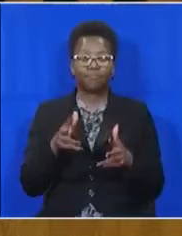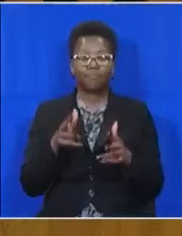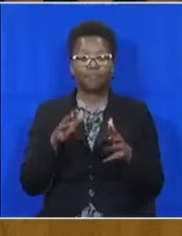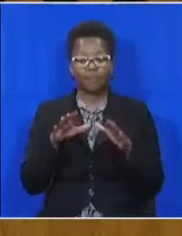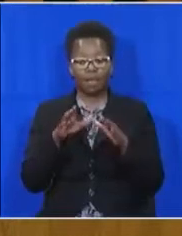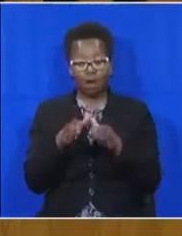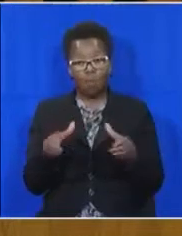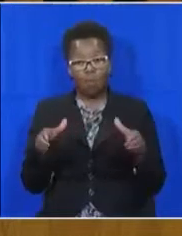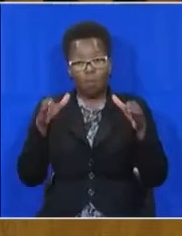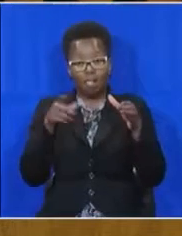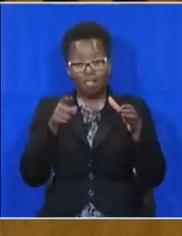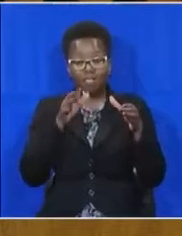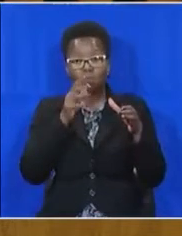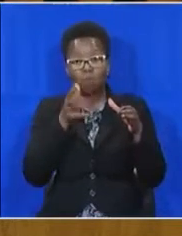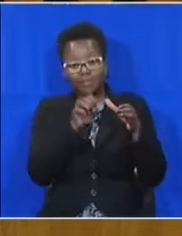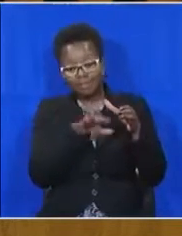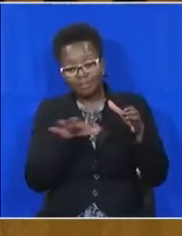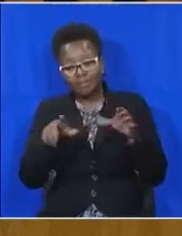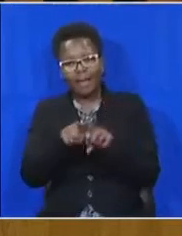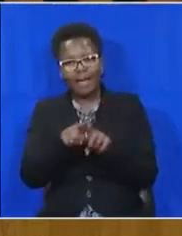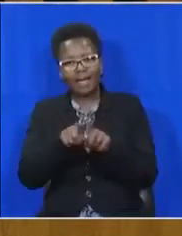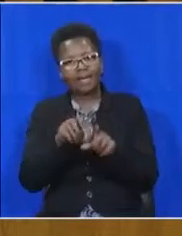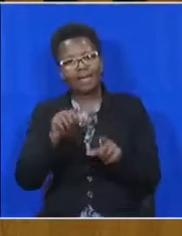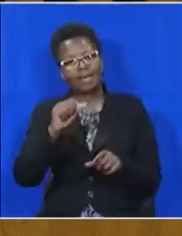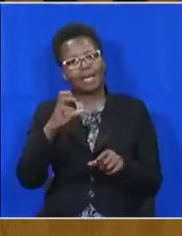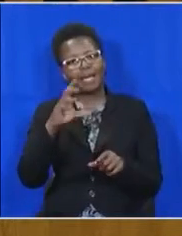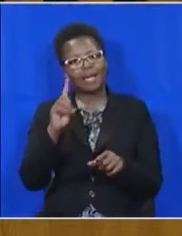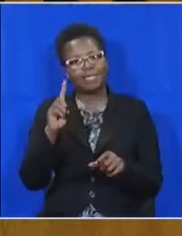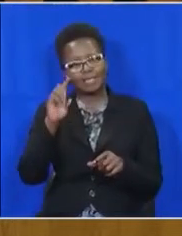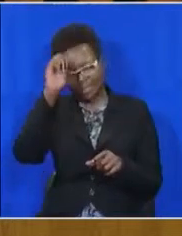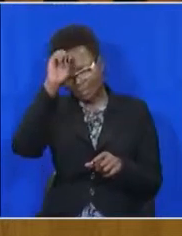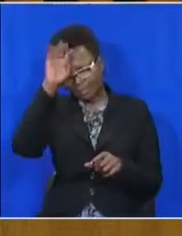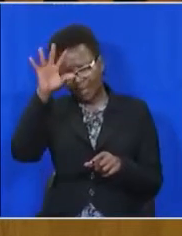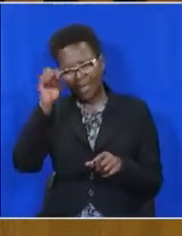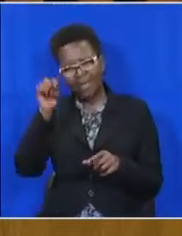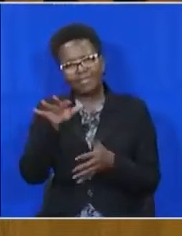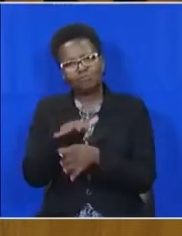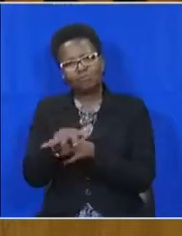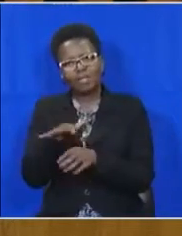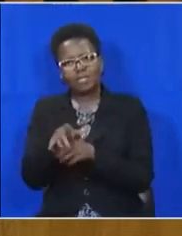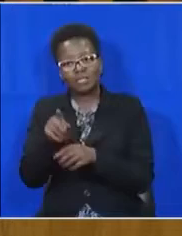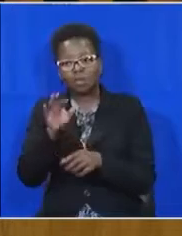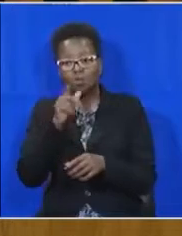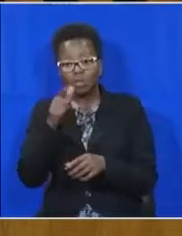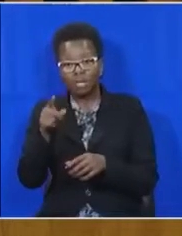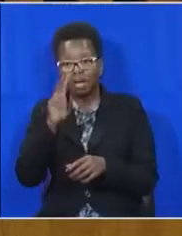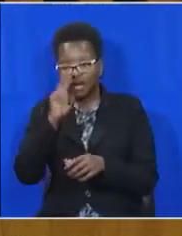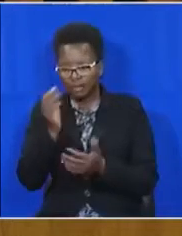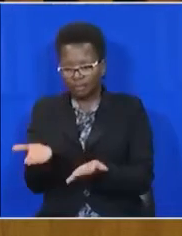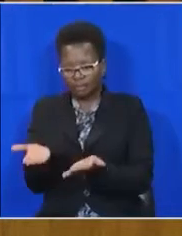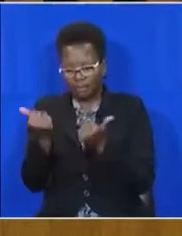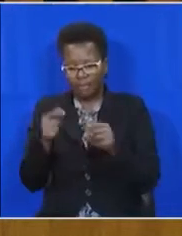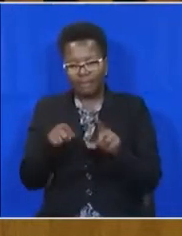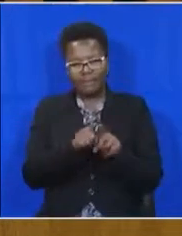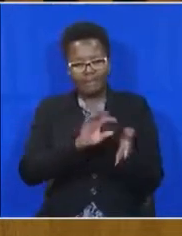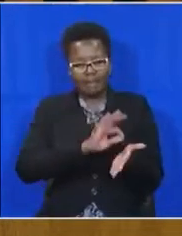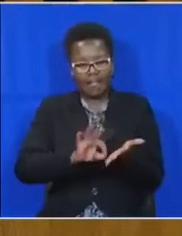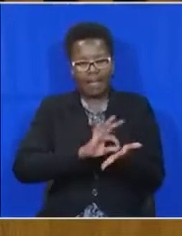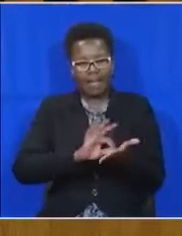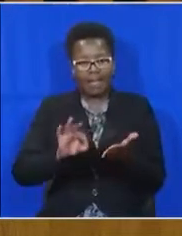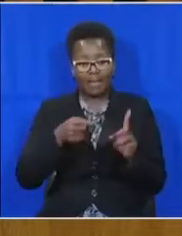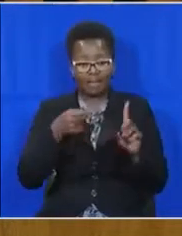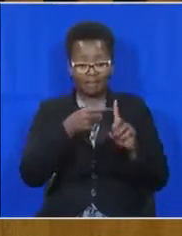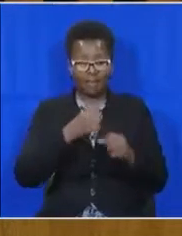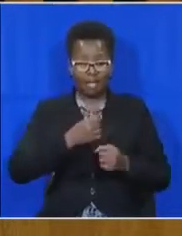well is similar to acid mine drainage. That water must be collected and cleaned. Once again, drillers must be held to rigorous